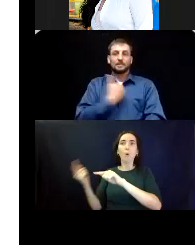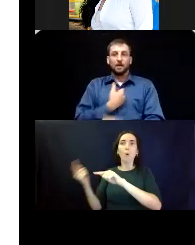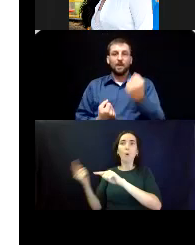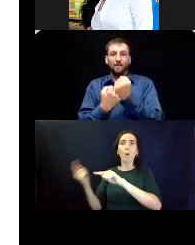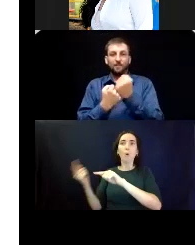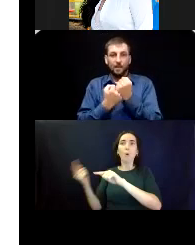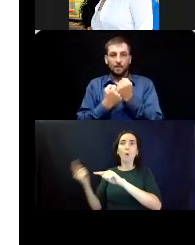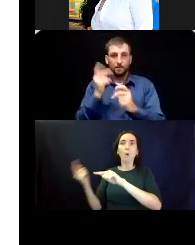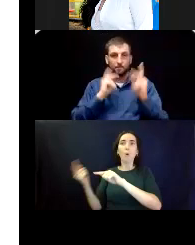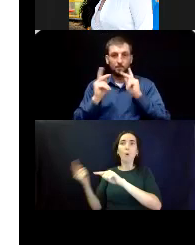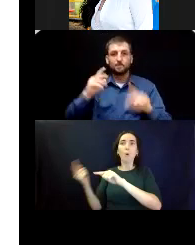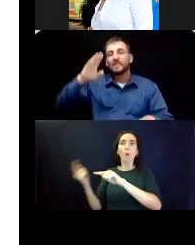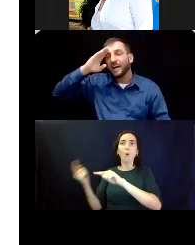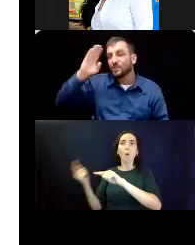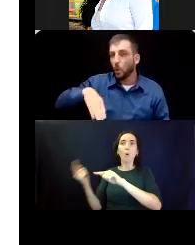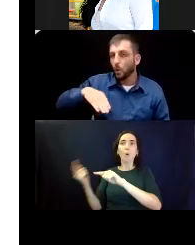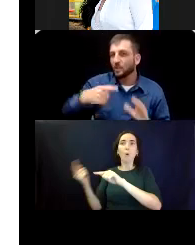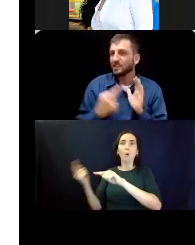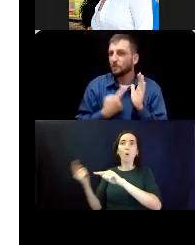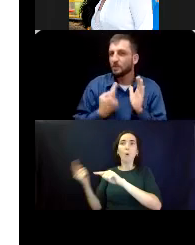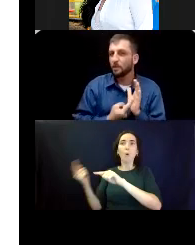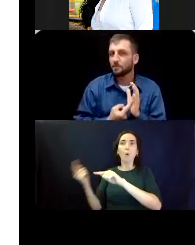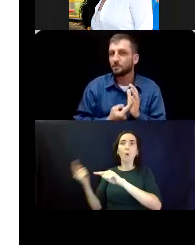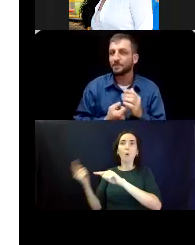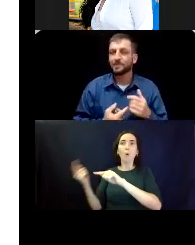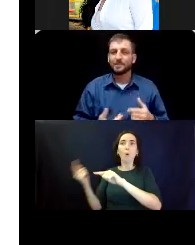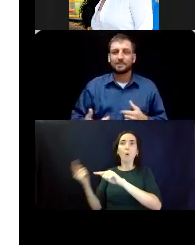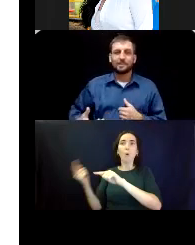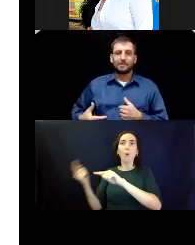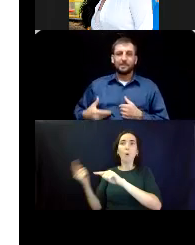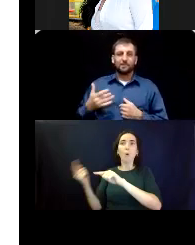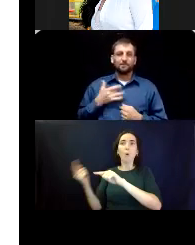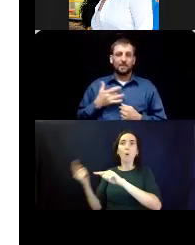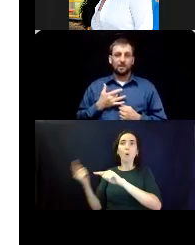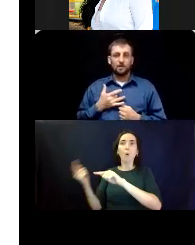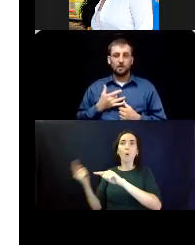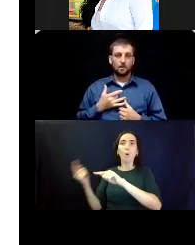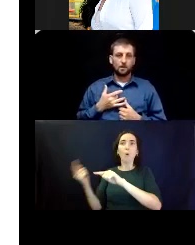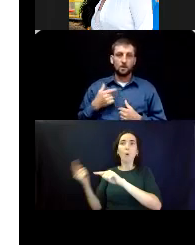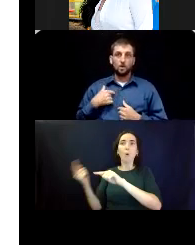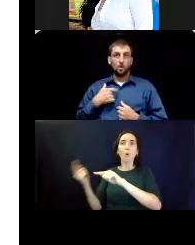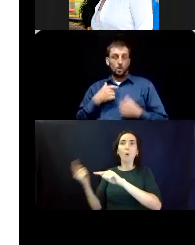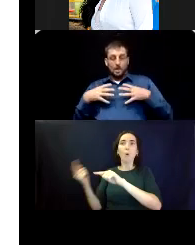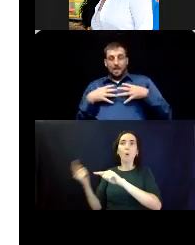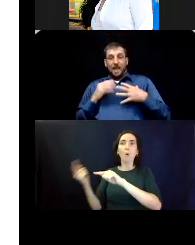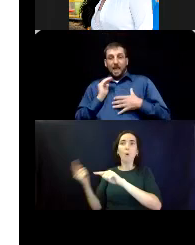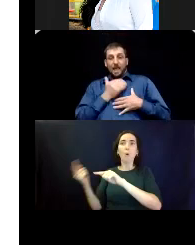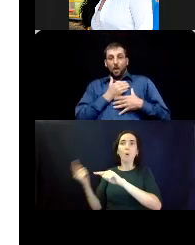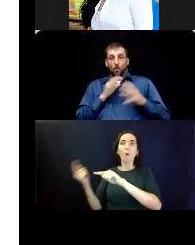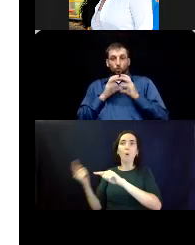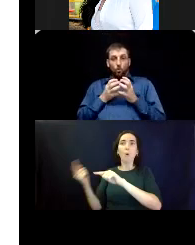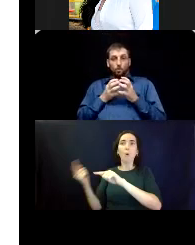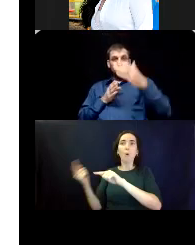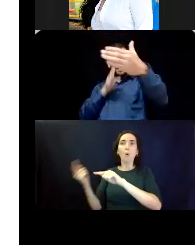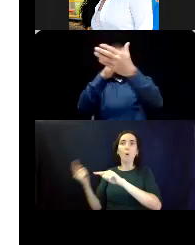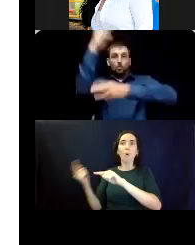I know it sometimes feels like our community is up against the world, fighting tooth and